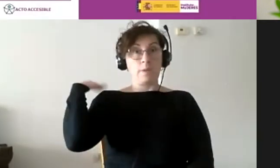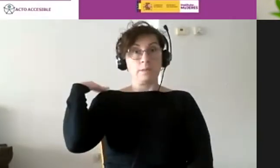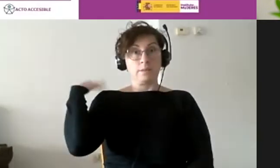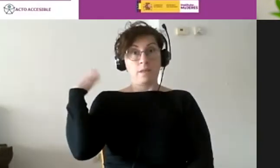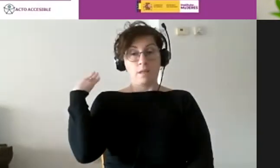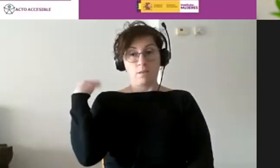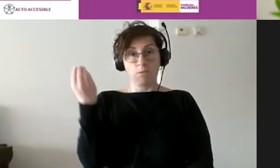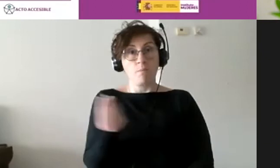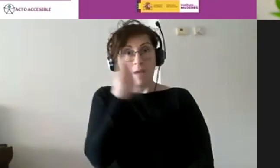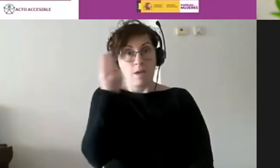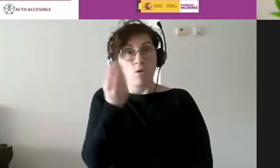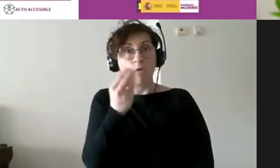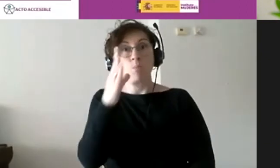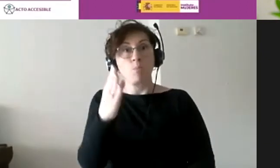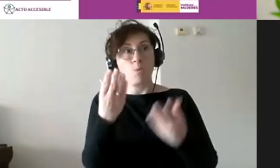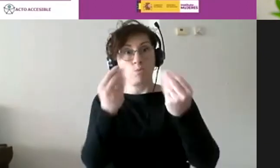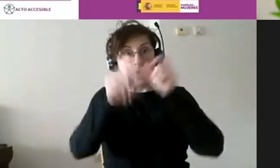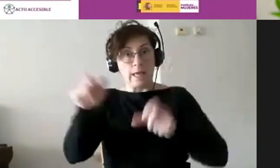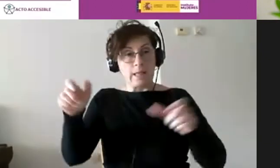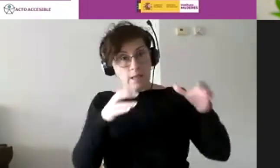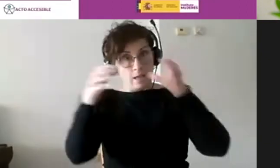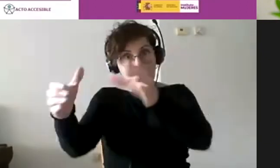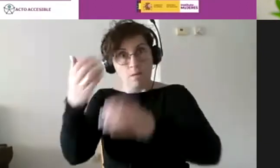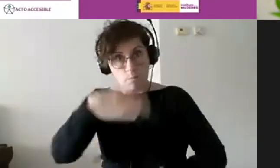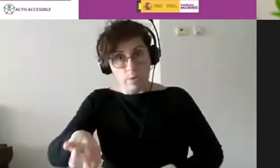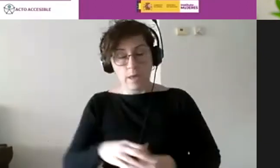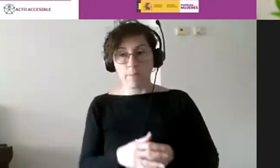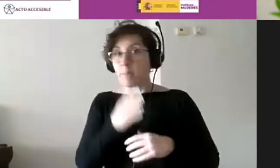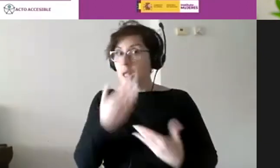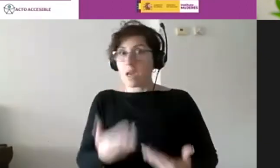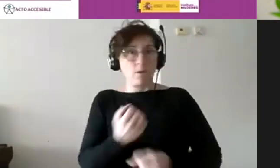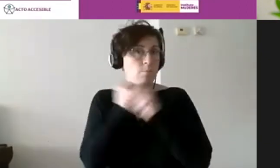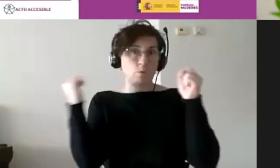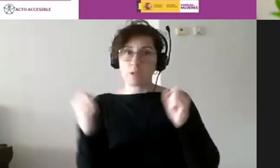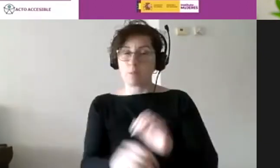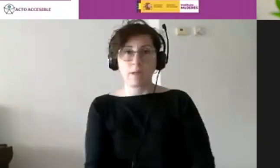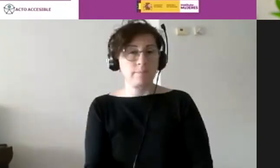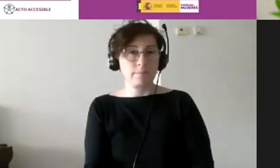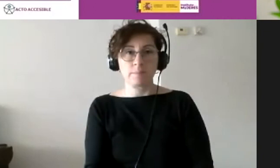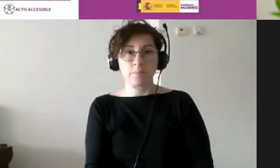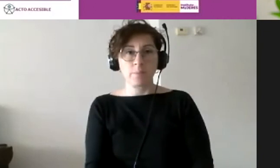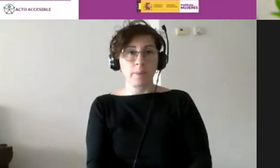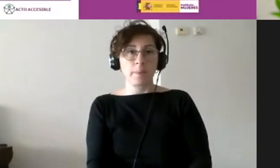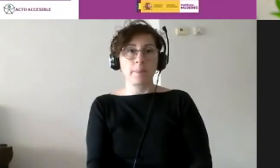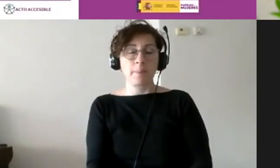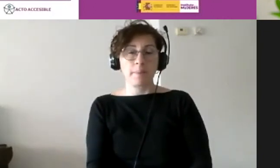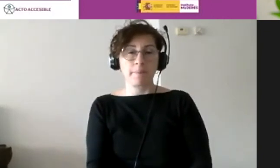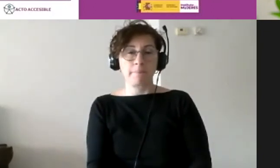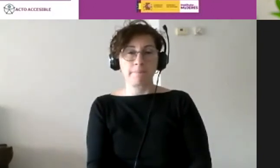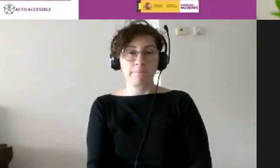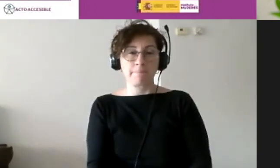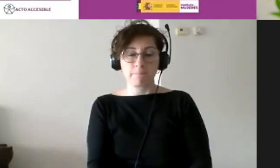But today it is impossible because now it is the entire population of a city or town who want to